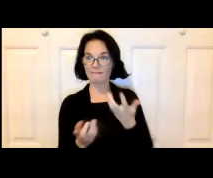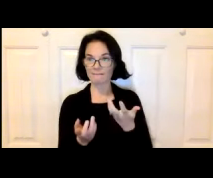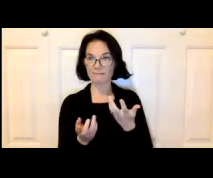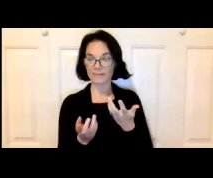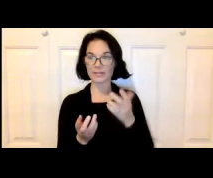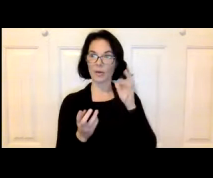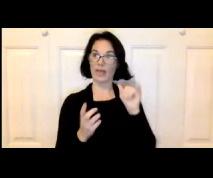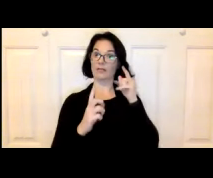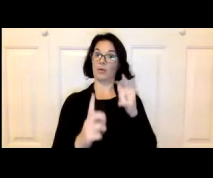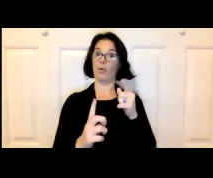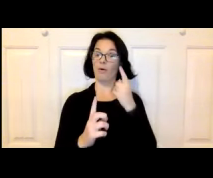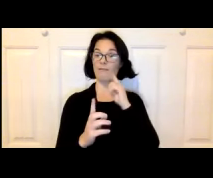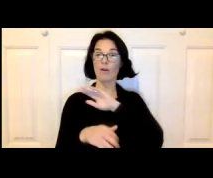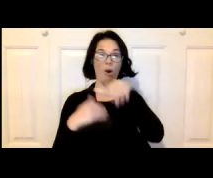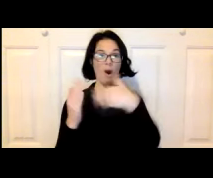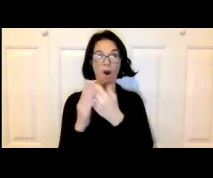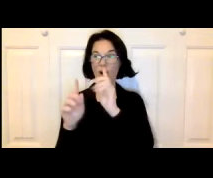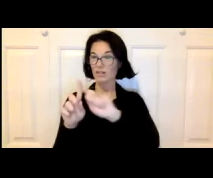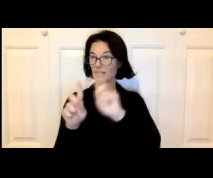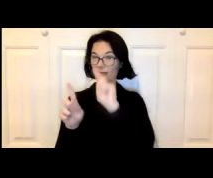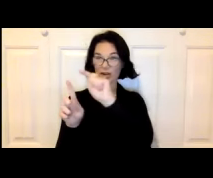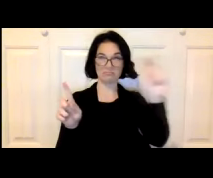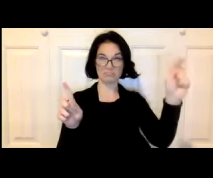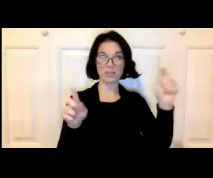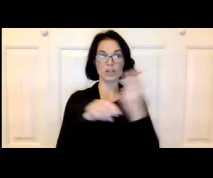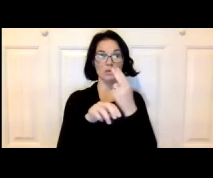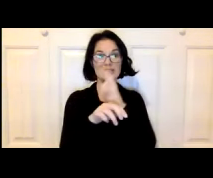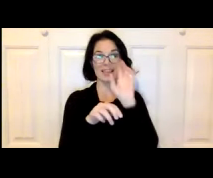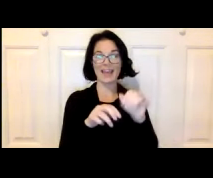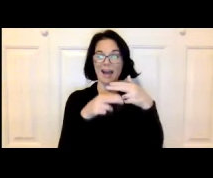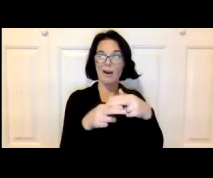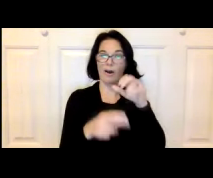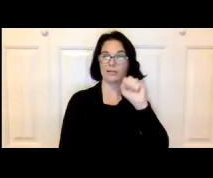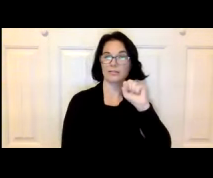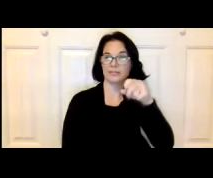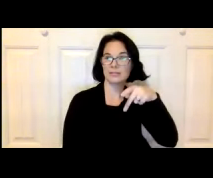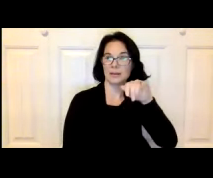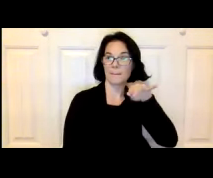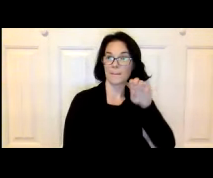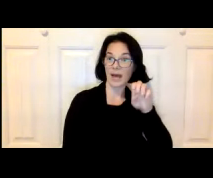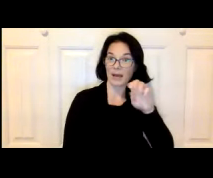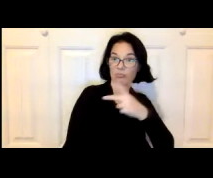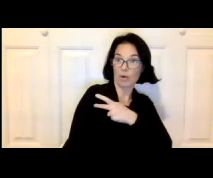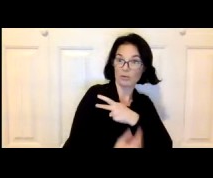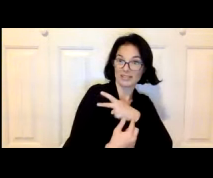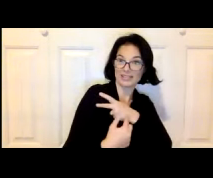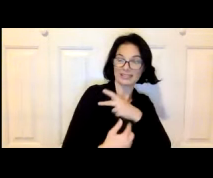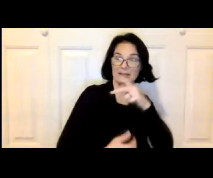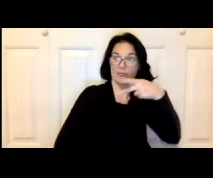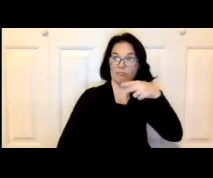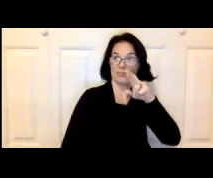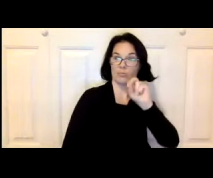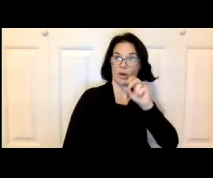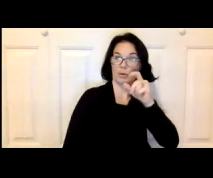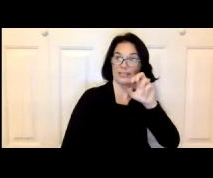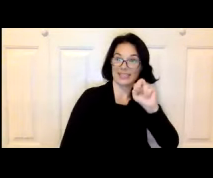all of the vaccines are using this spike protein to introduce into your body so that your body can build an immune response